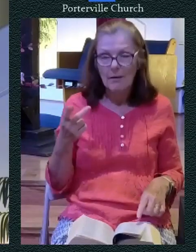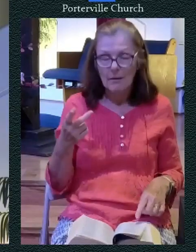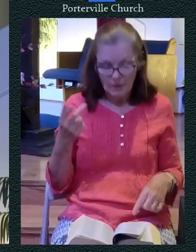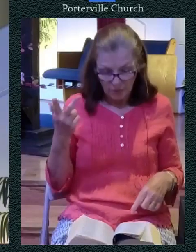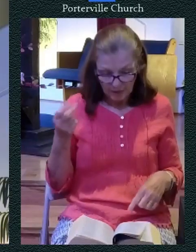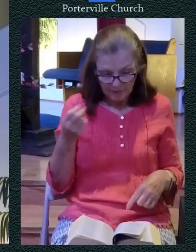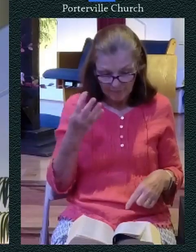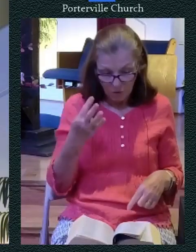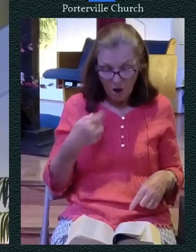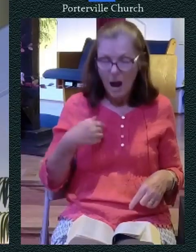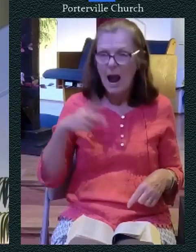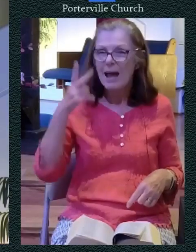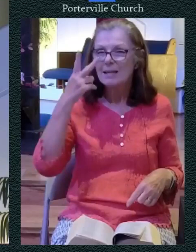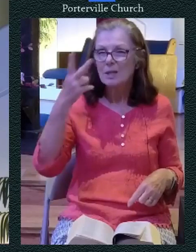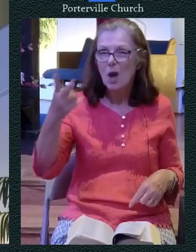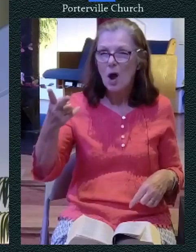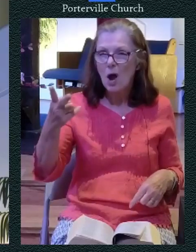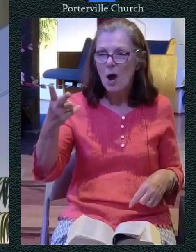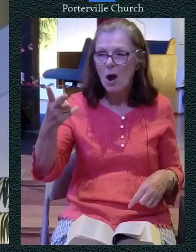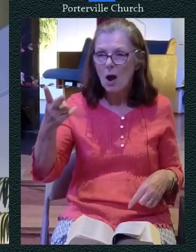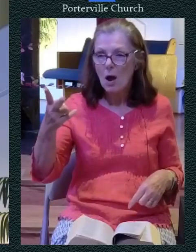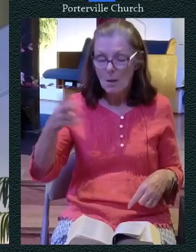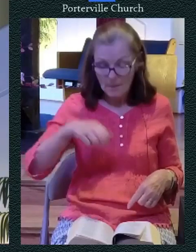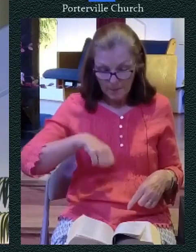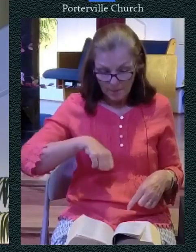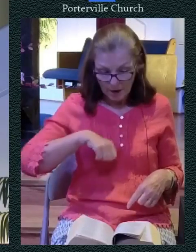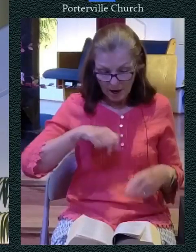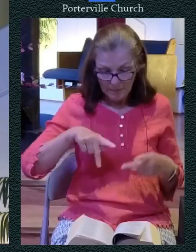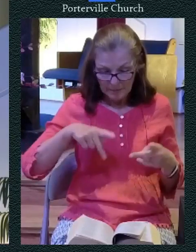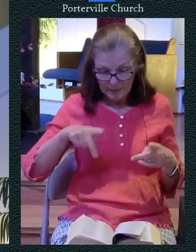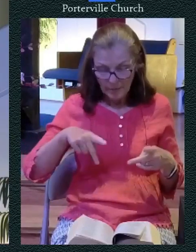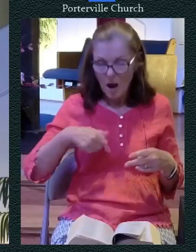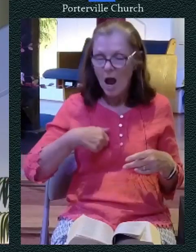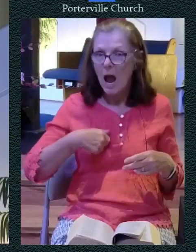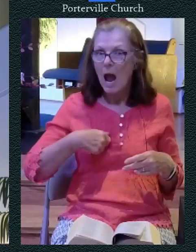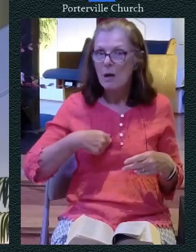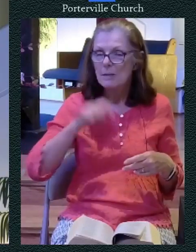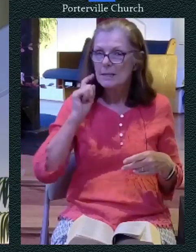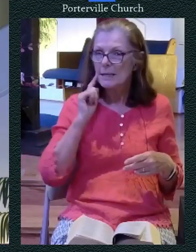I was envious of the arrogant